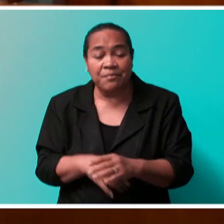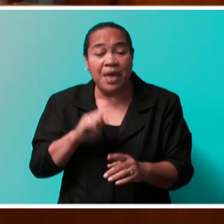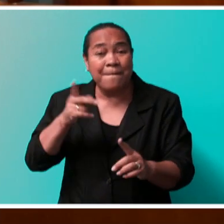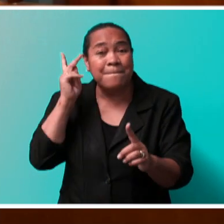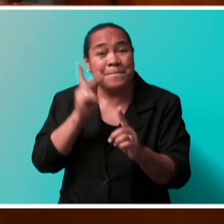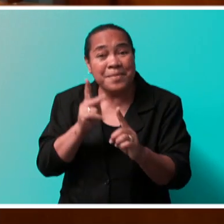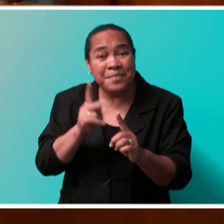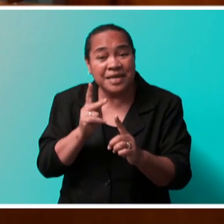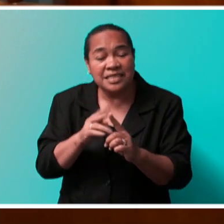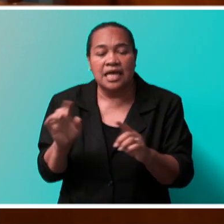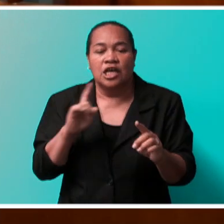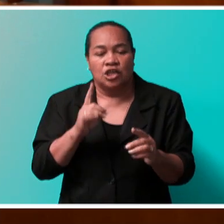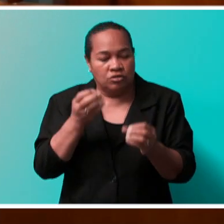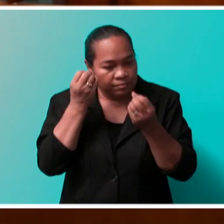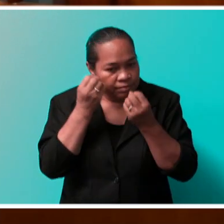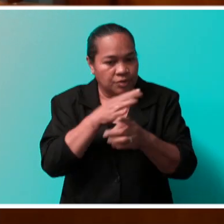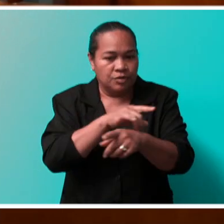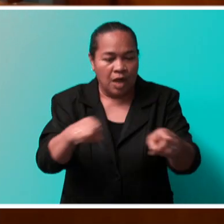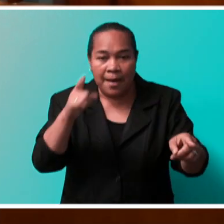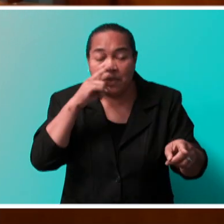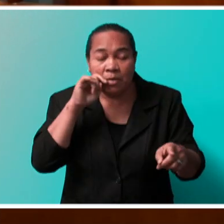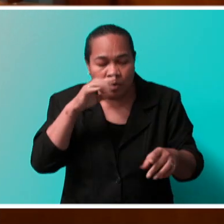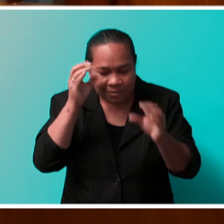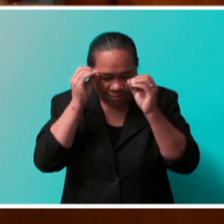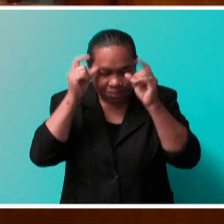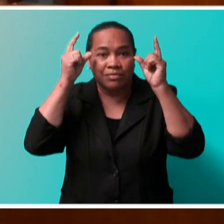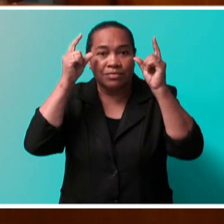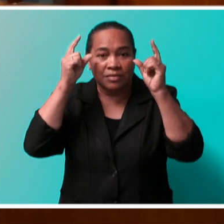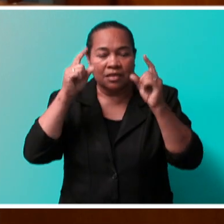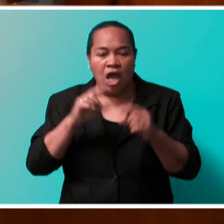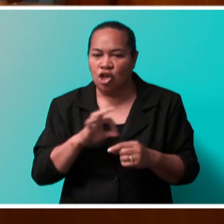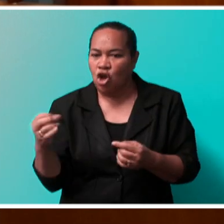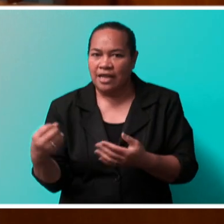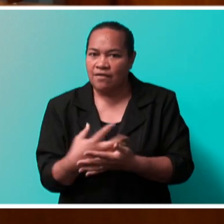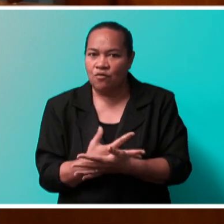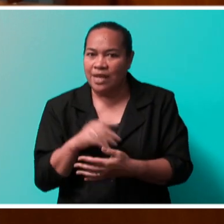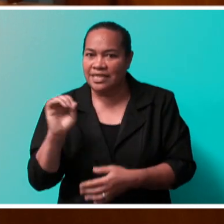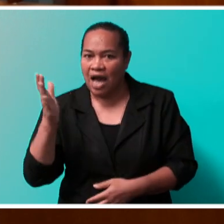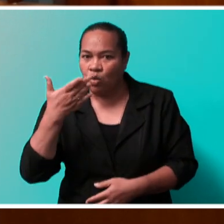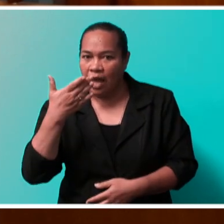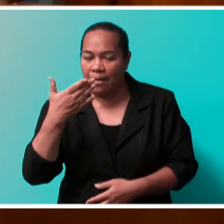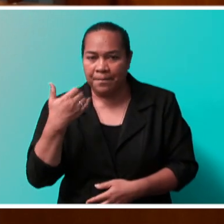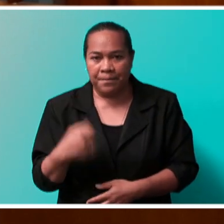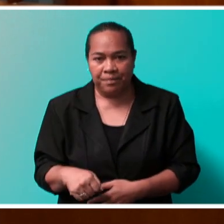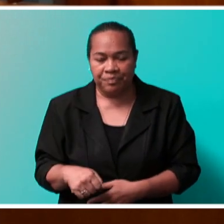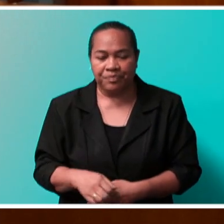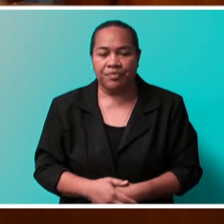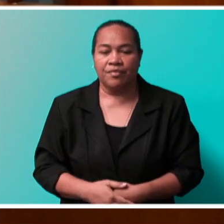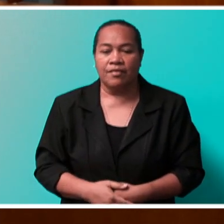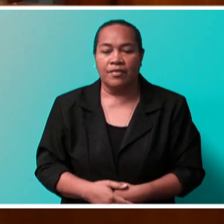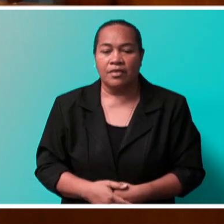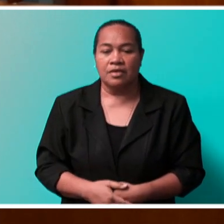to equip the people with knowledge, not to influence outcomes. Honorable Madam Deputy